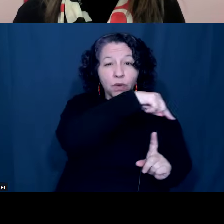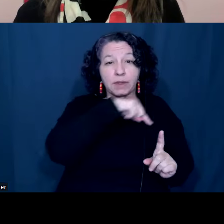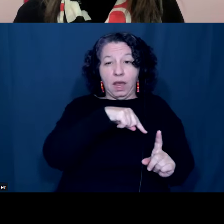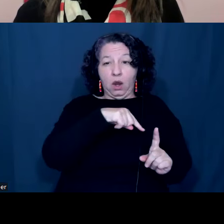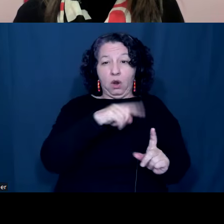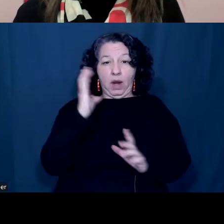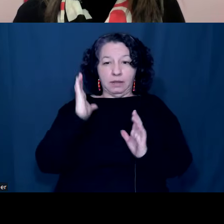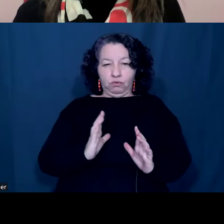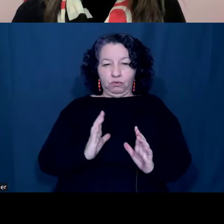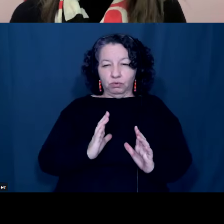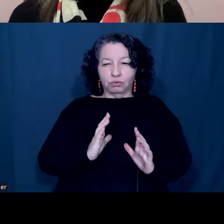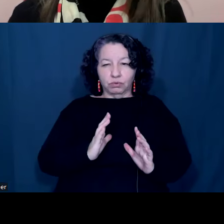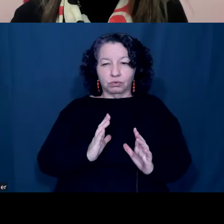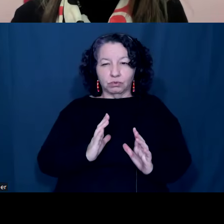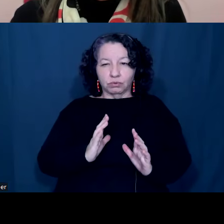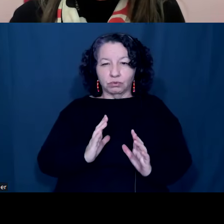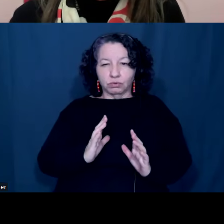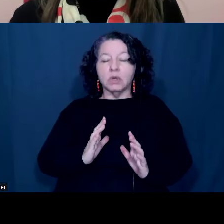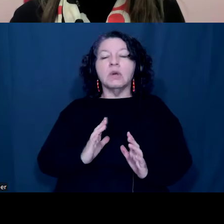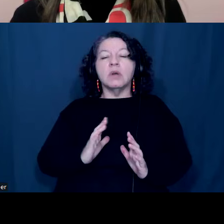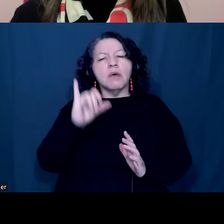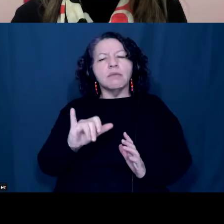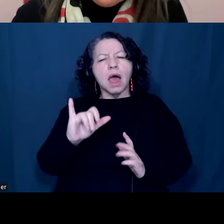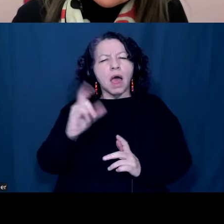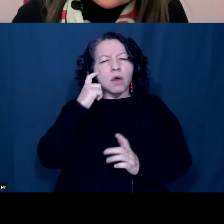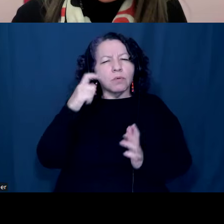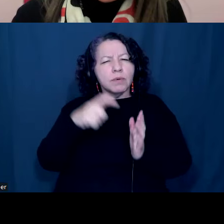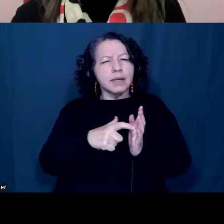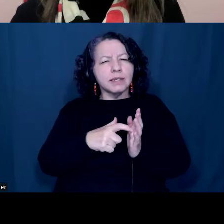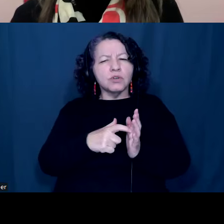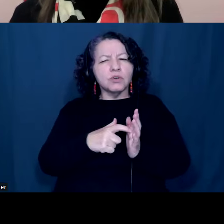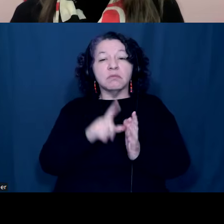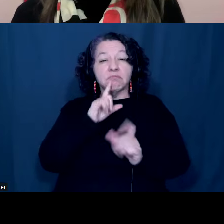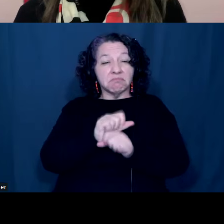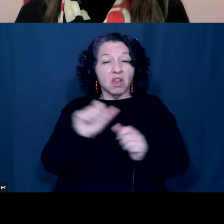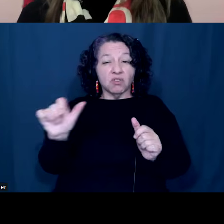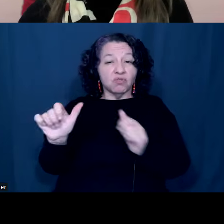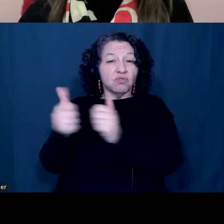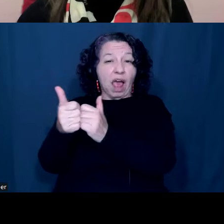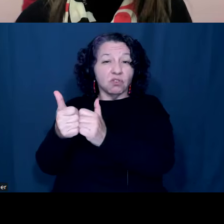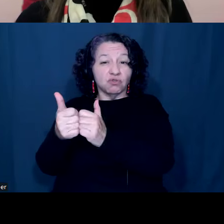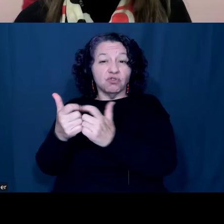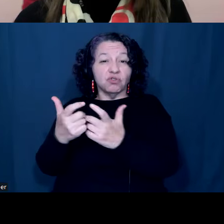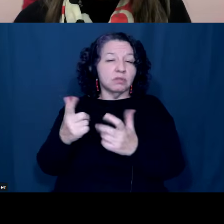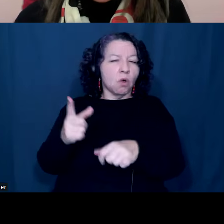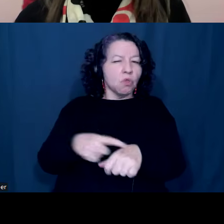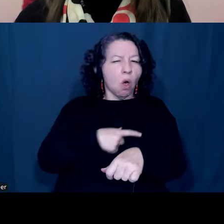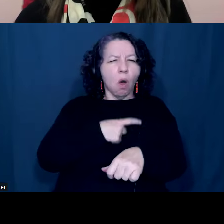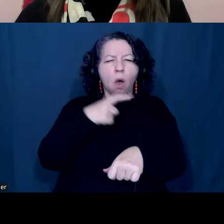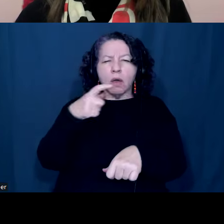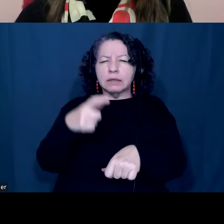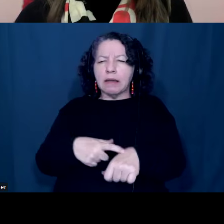ancestors. That recognition challenges long-standing institutional